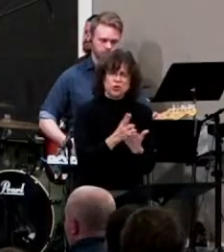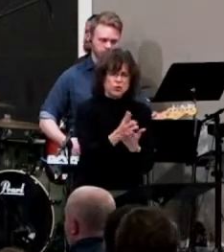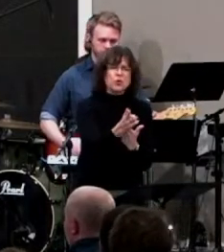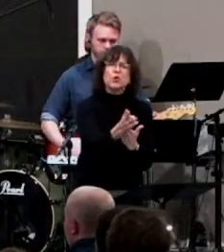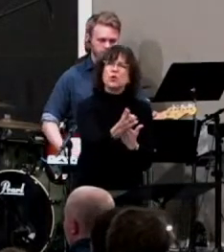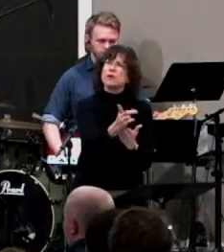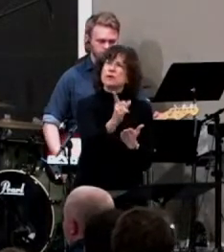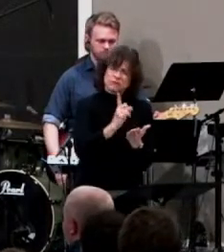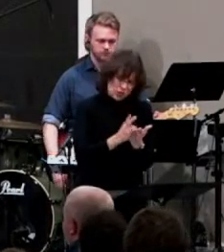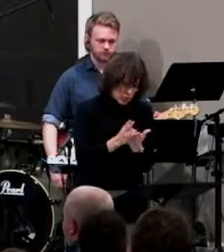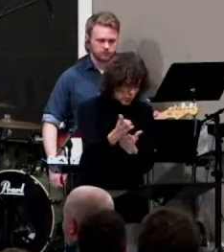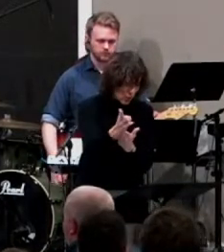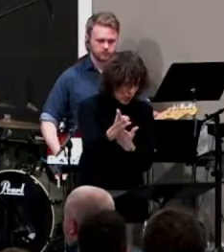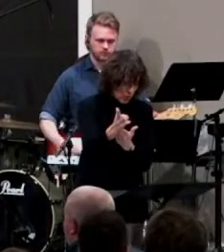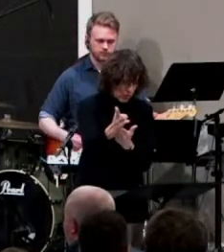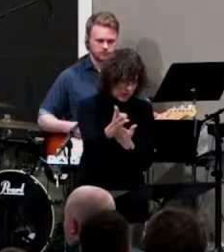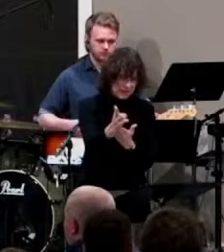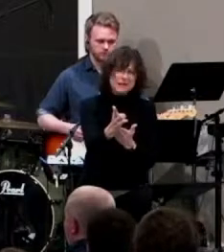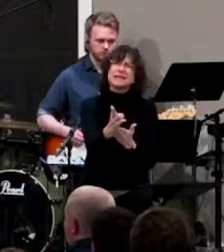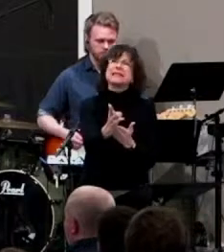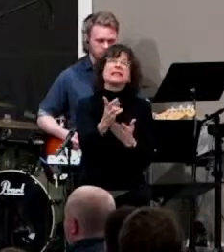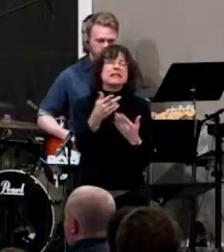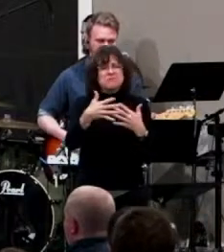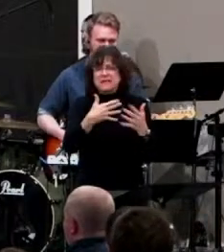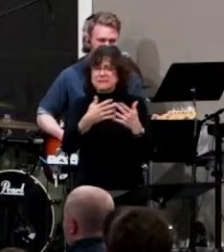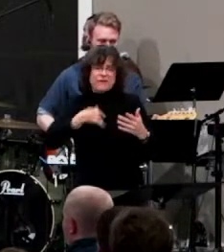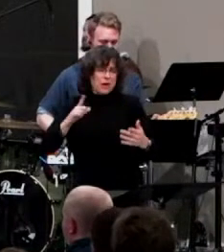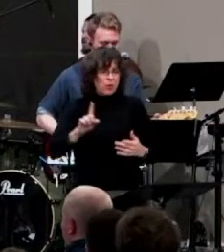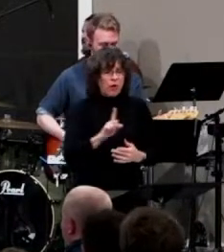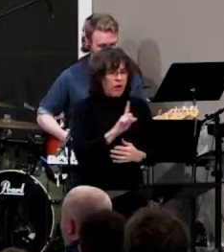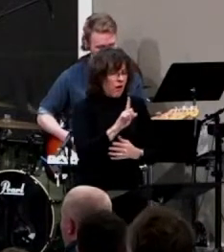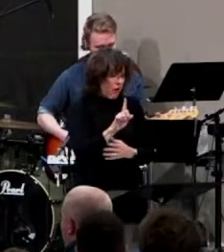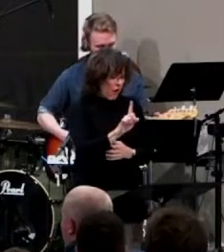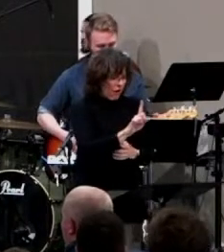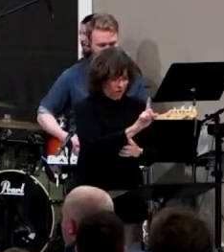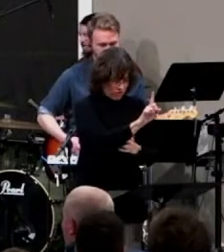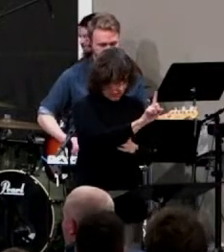You are true, even in my wandering.